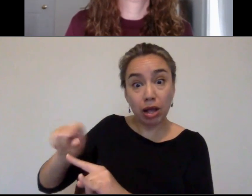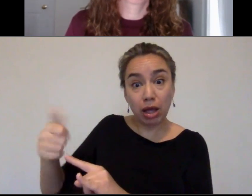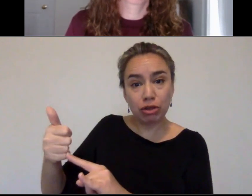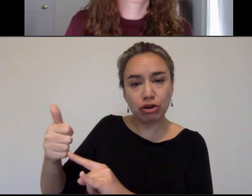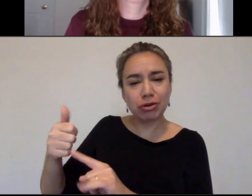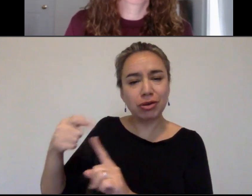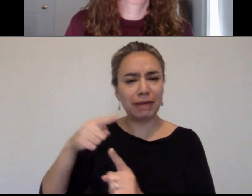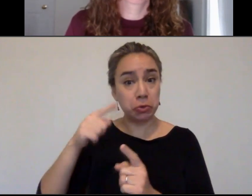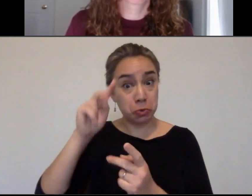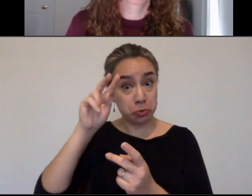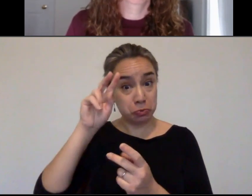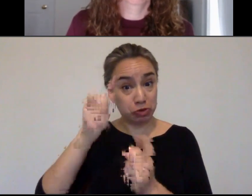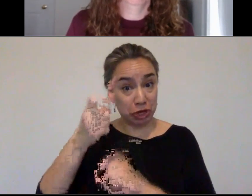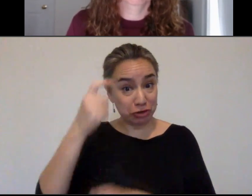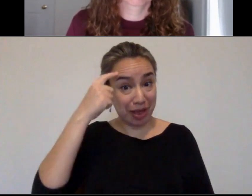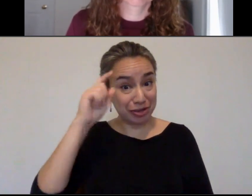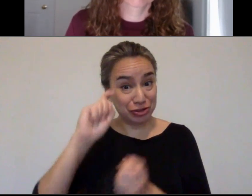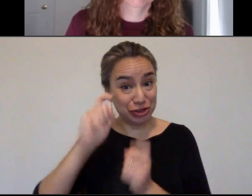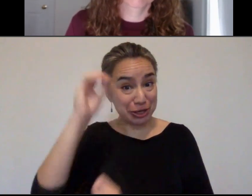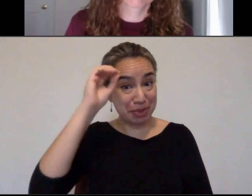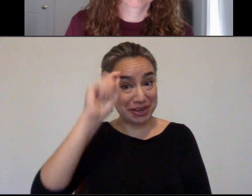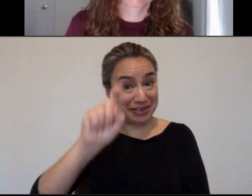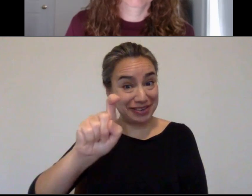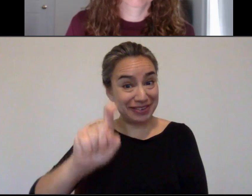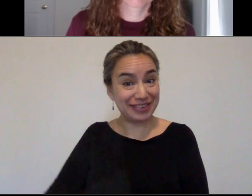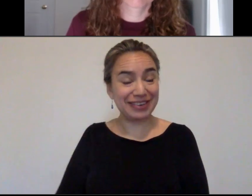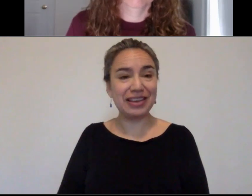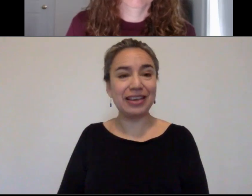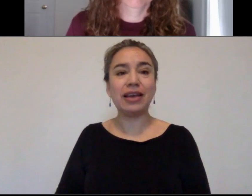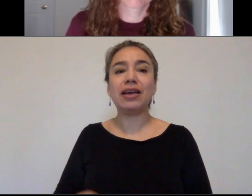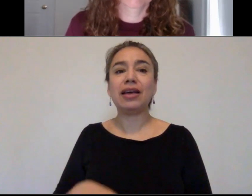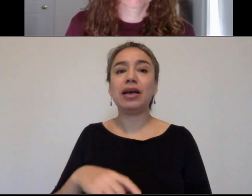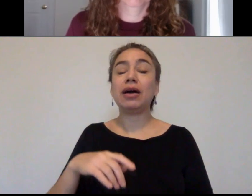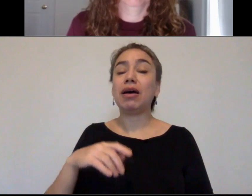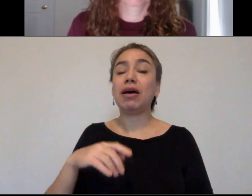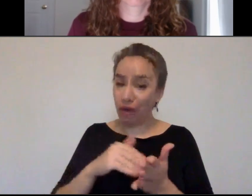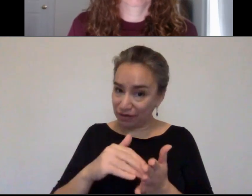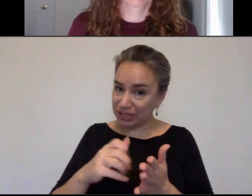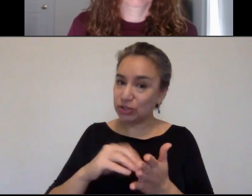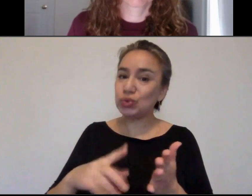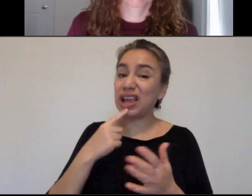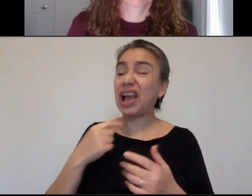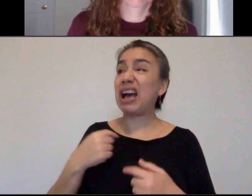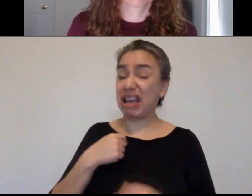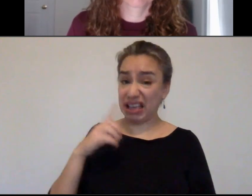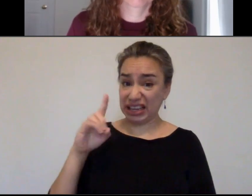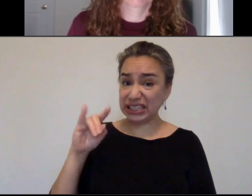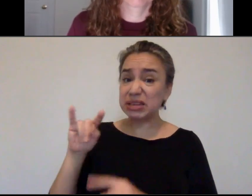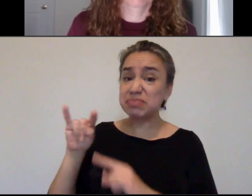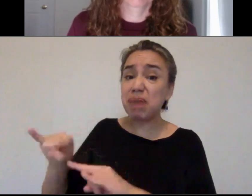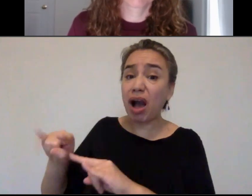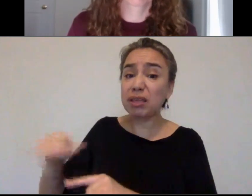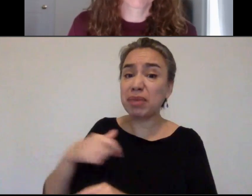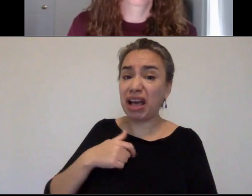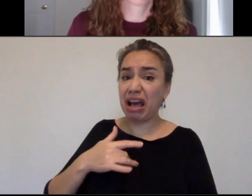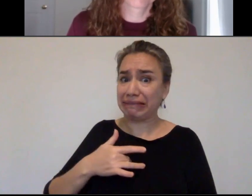mocking? And invariably, when they say that they were the one doing the mocking, they say, and now I feel really bad about